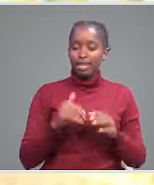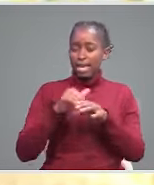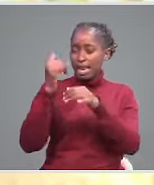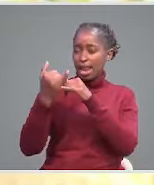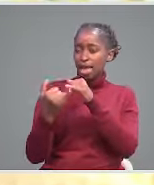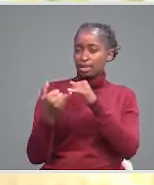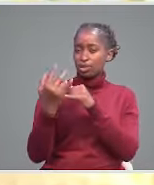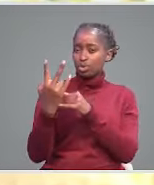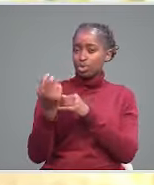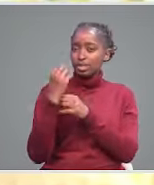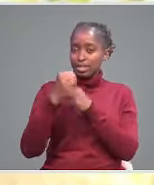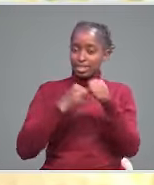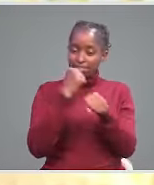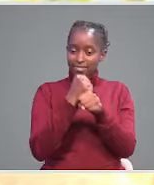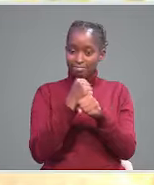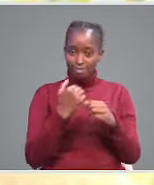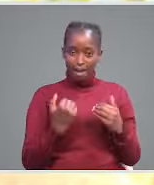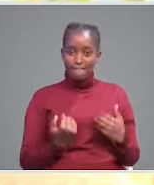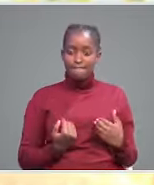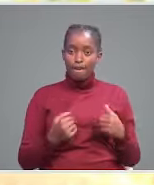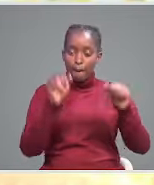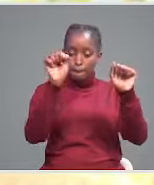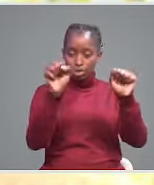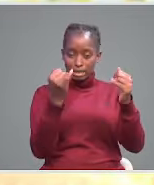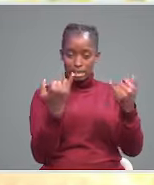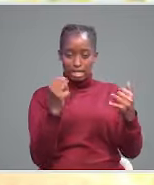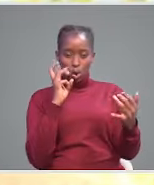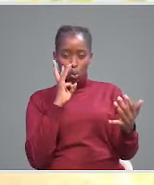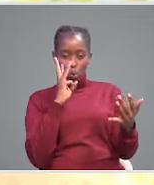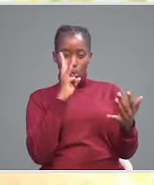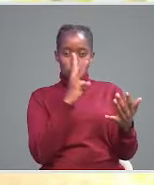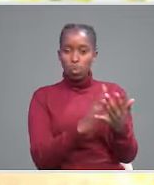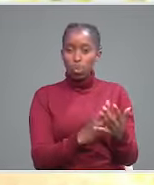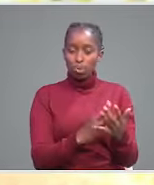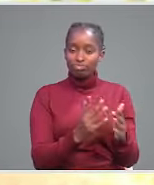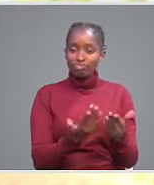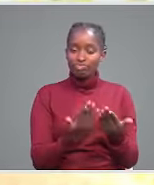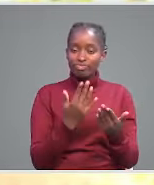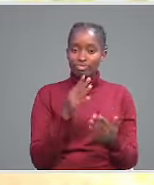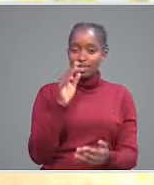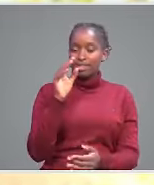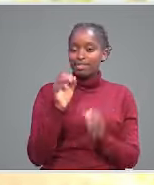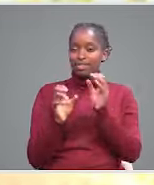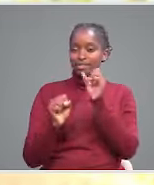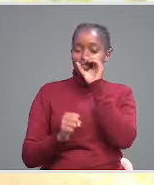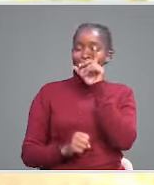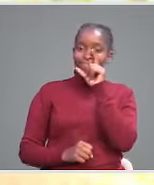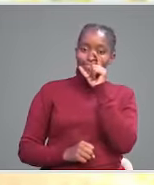decades, I have had the privilege to witness Professor Kindiki's work as a